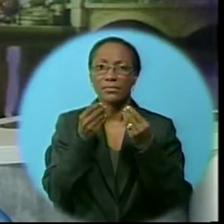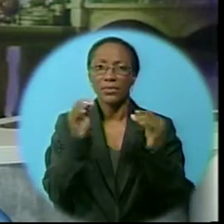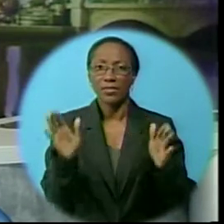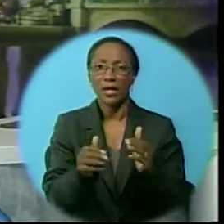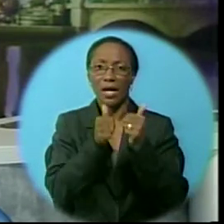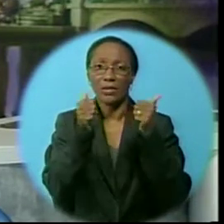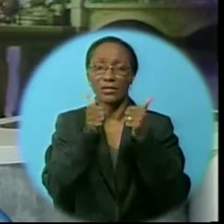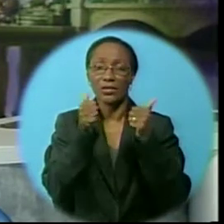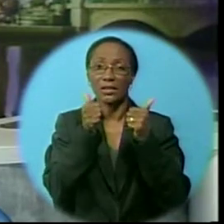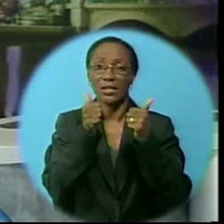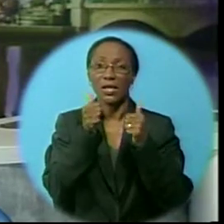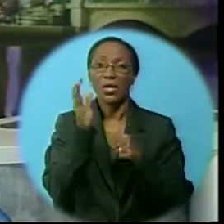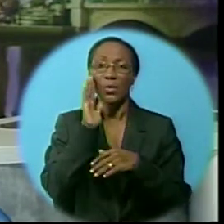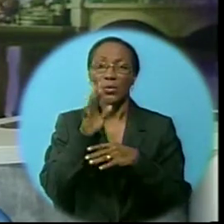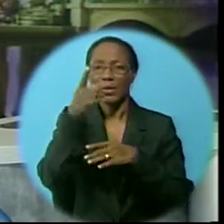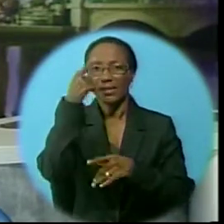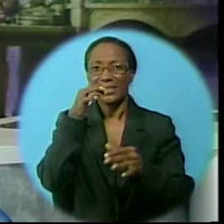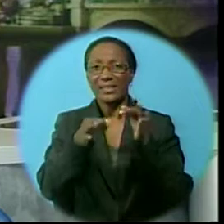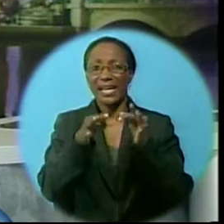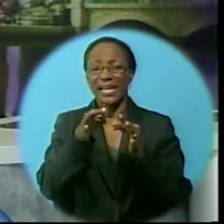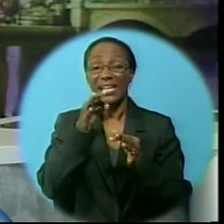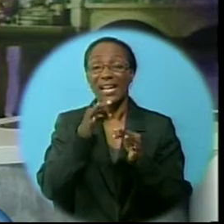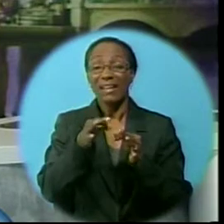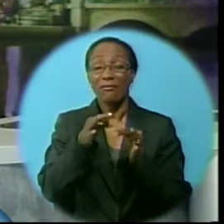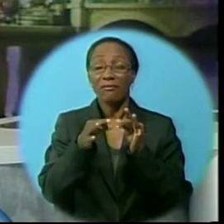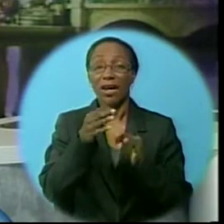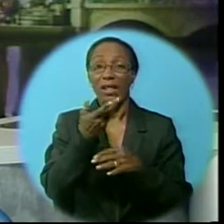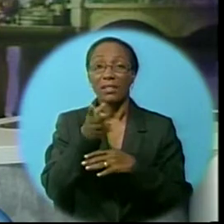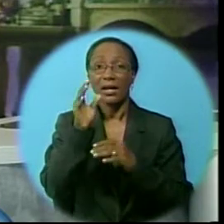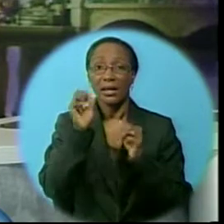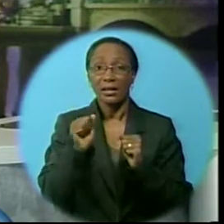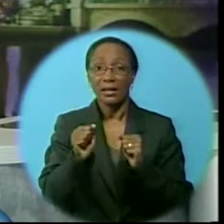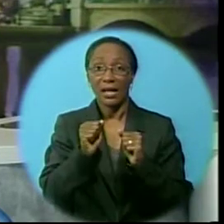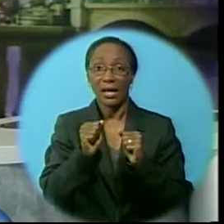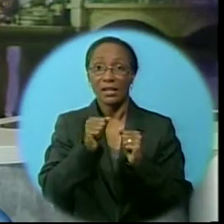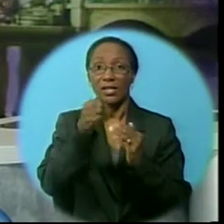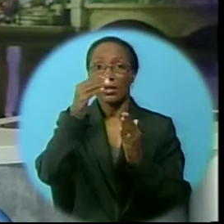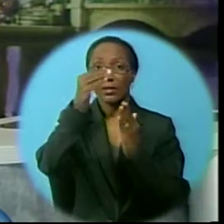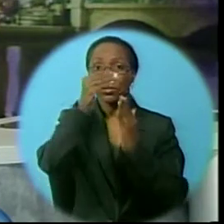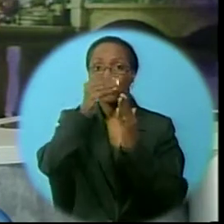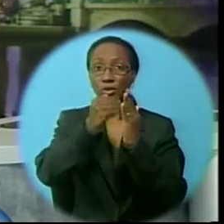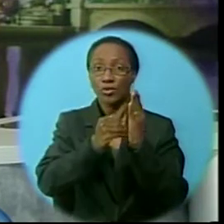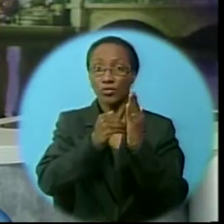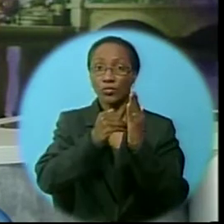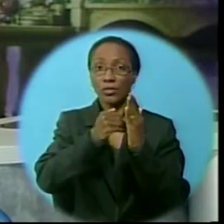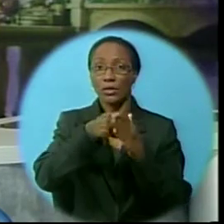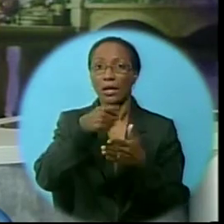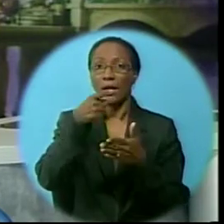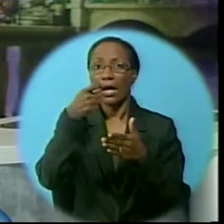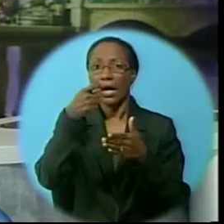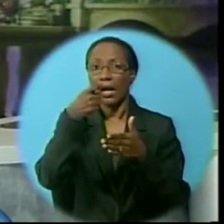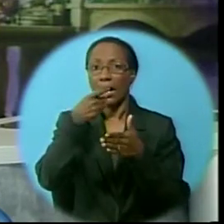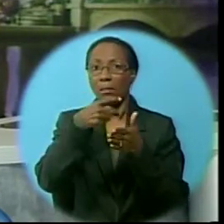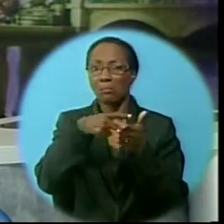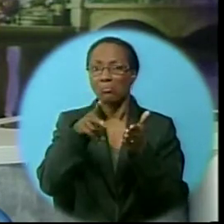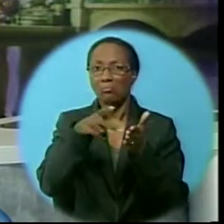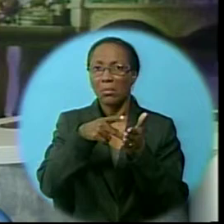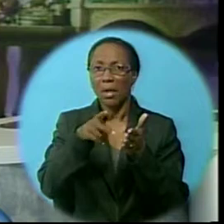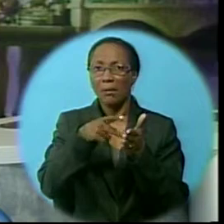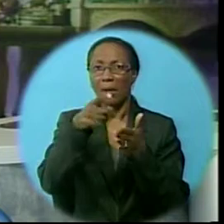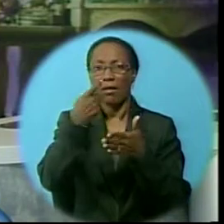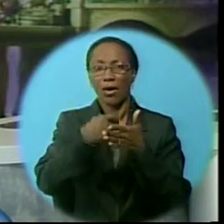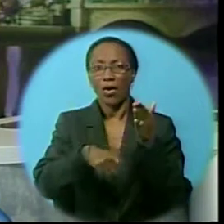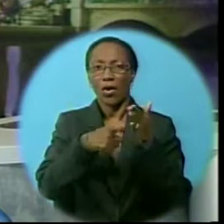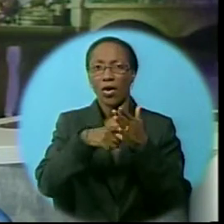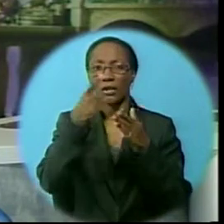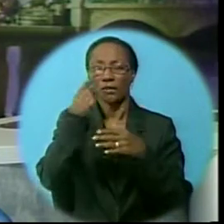made the comment in an interview with CBC News about whether reduced costs for fuel and energy will trickle down to consumers in terms